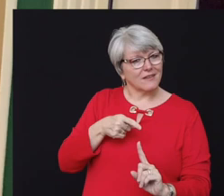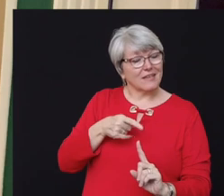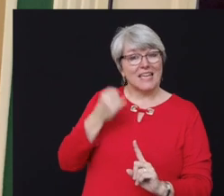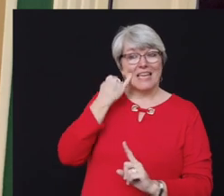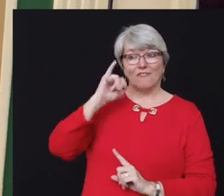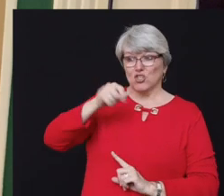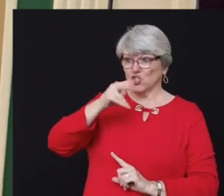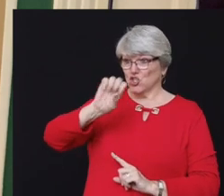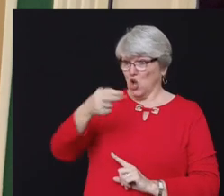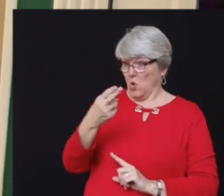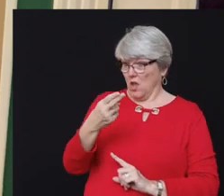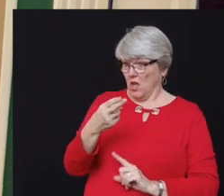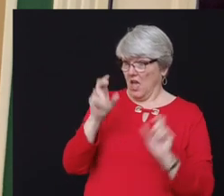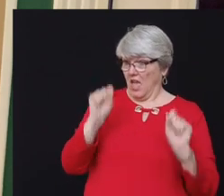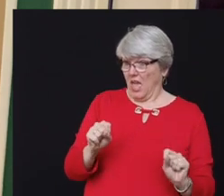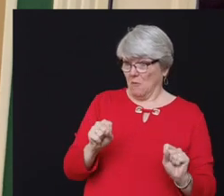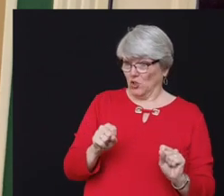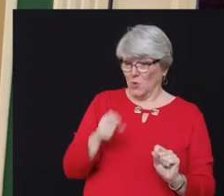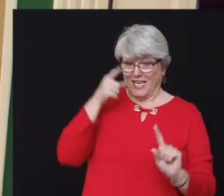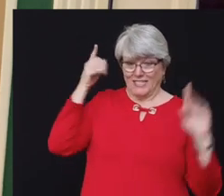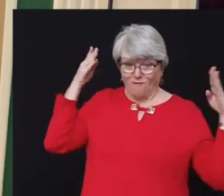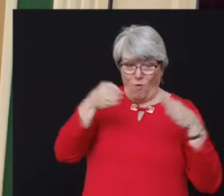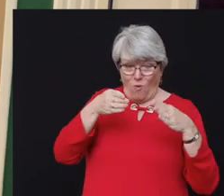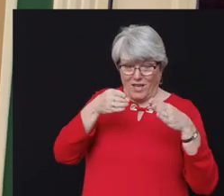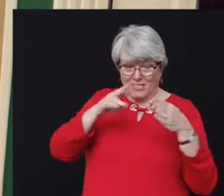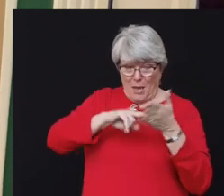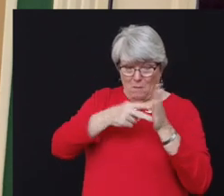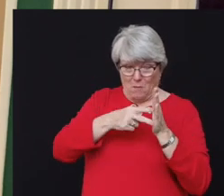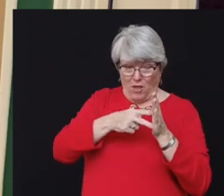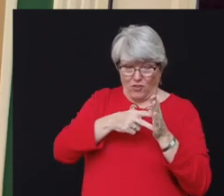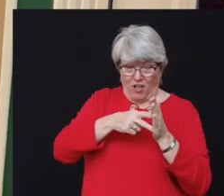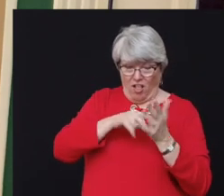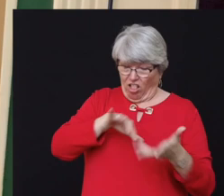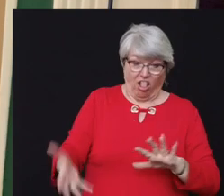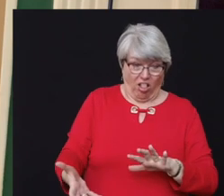If Jonah was able to lose his purpose, so can we.